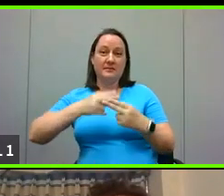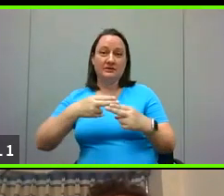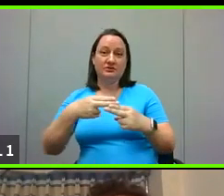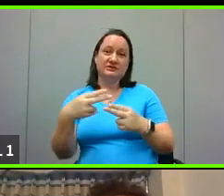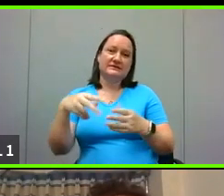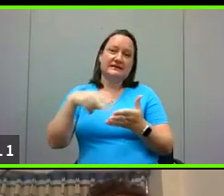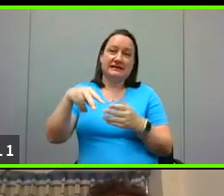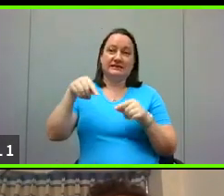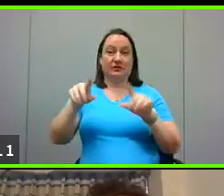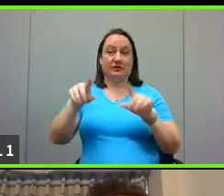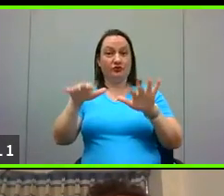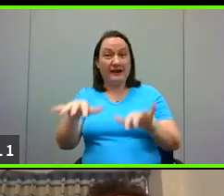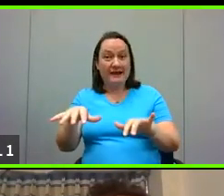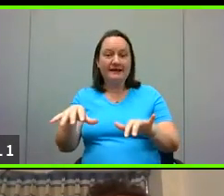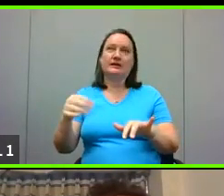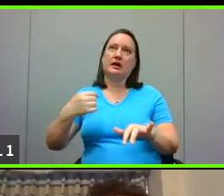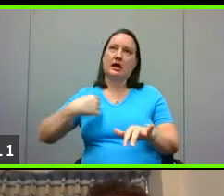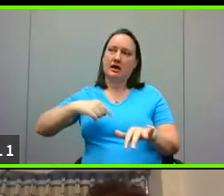I appreciate the